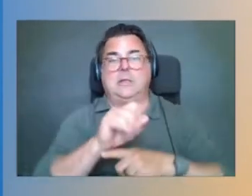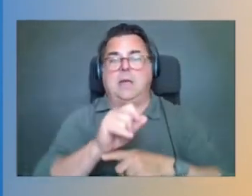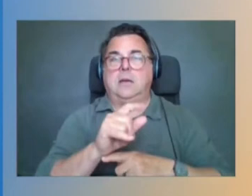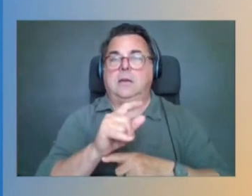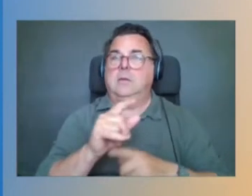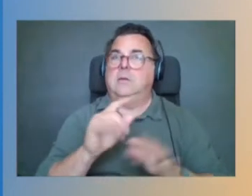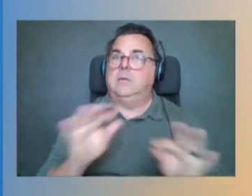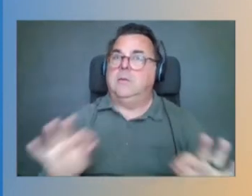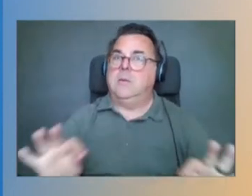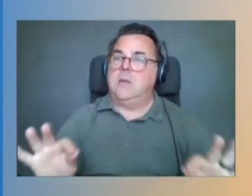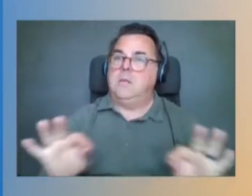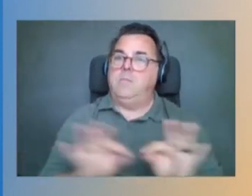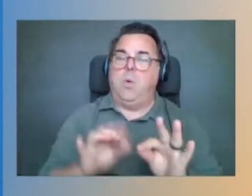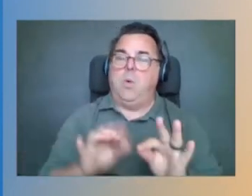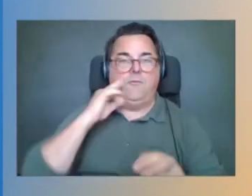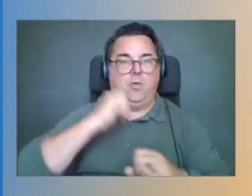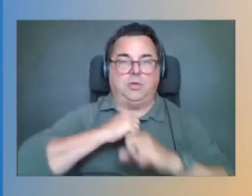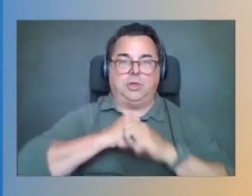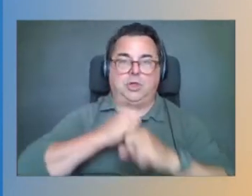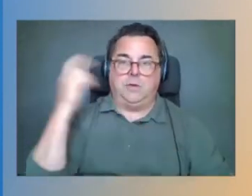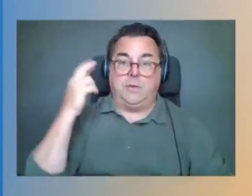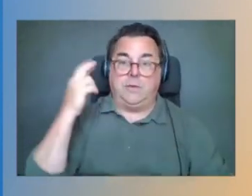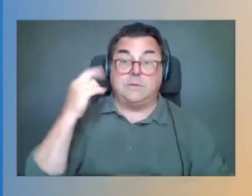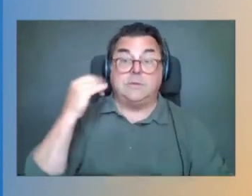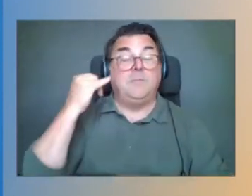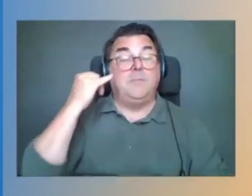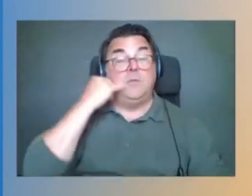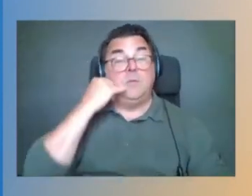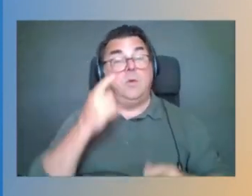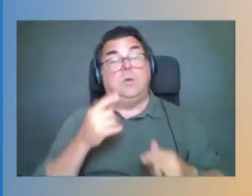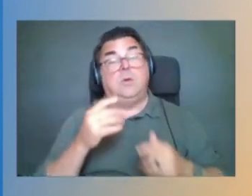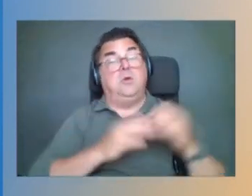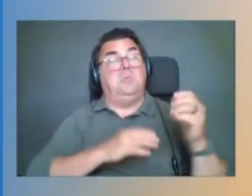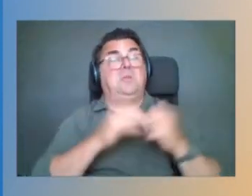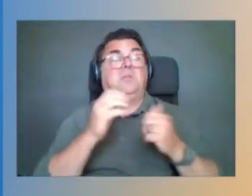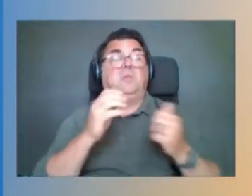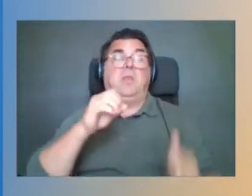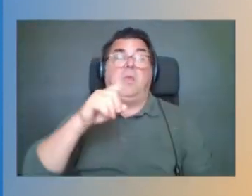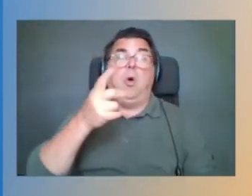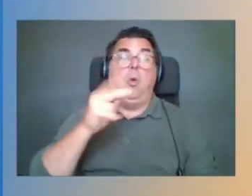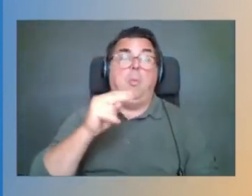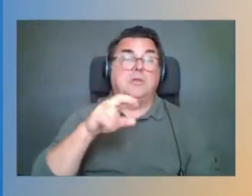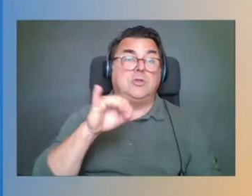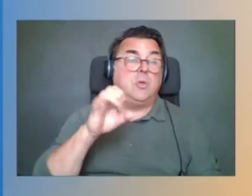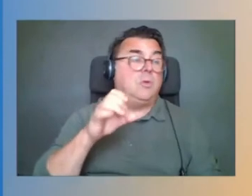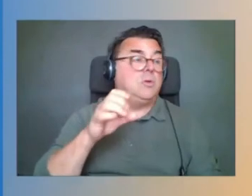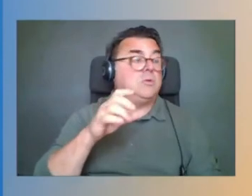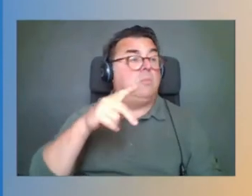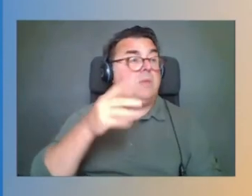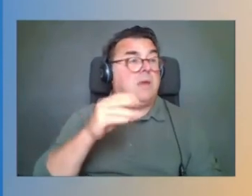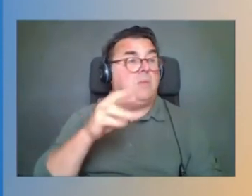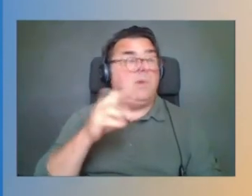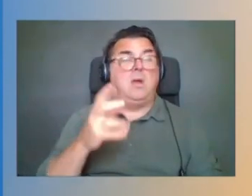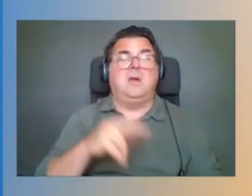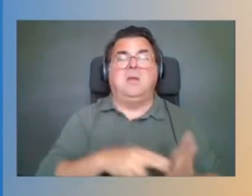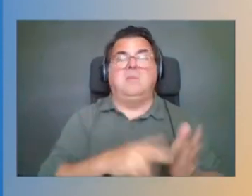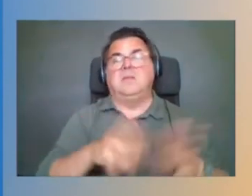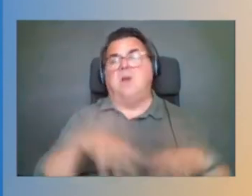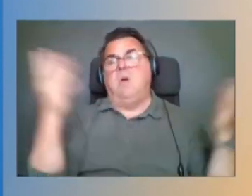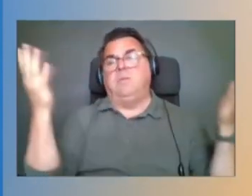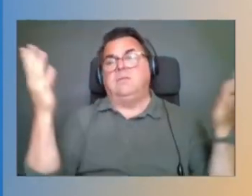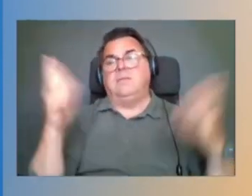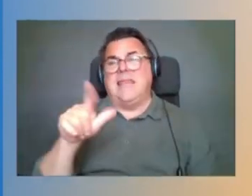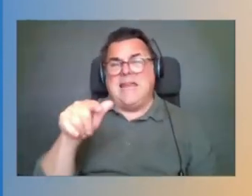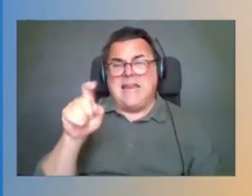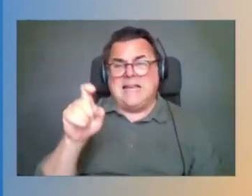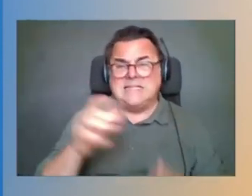security point of view. If you're building this with open source hypervisor or even VMware, you're going to have a full-blown Linux system where you